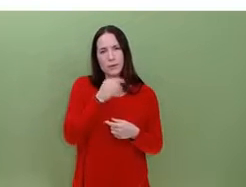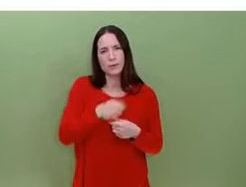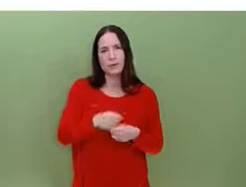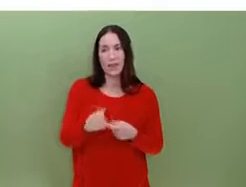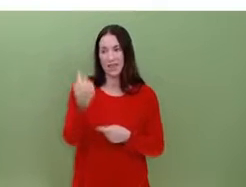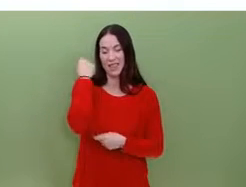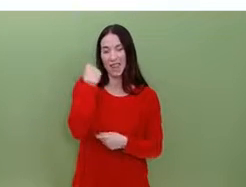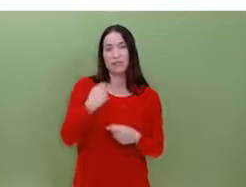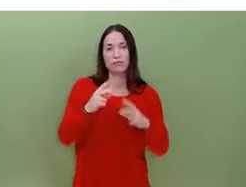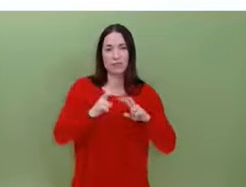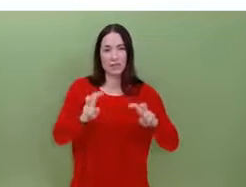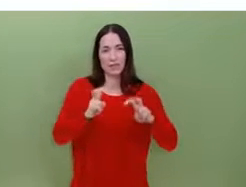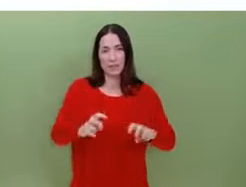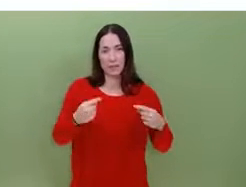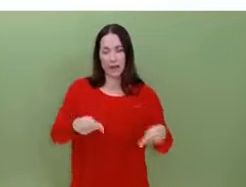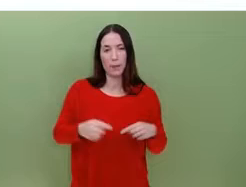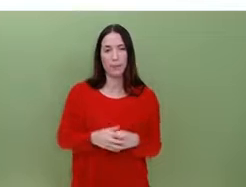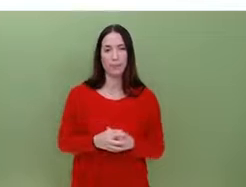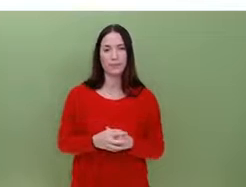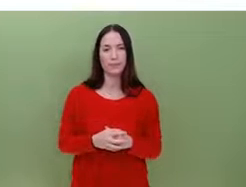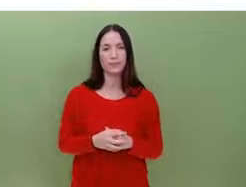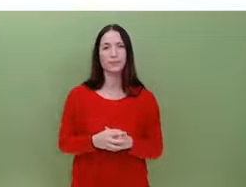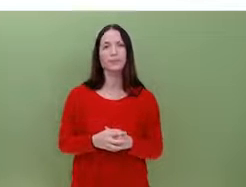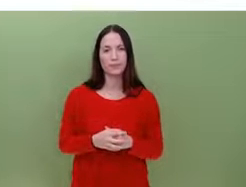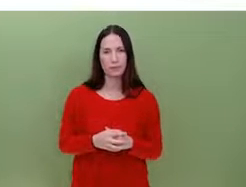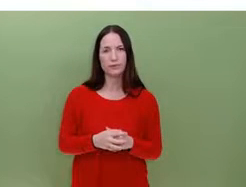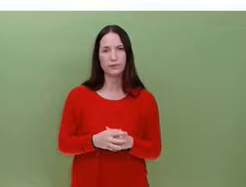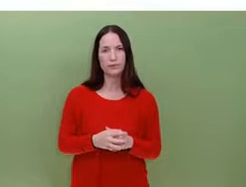available. The logic of that